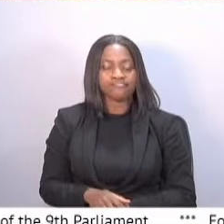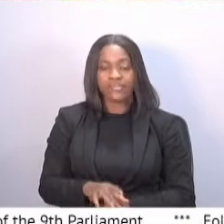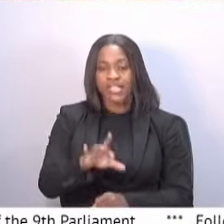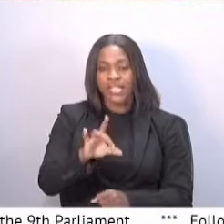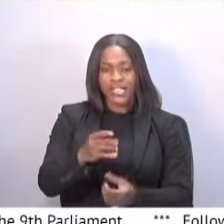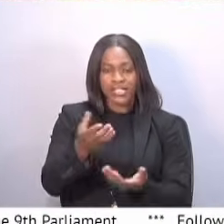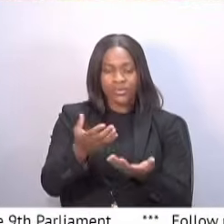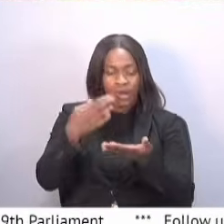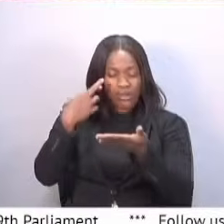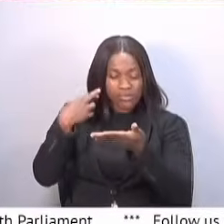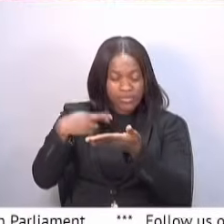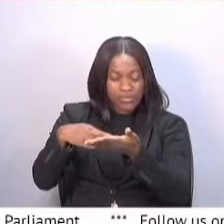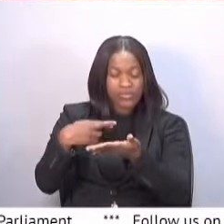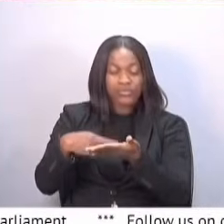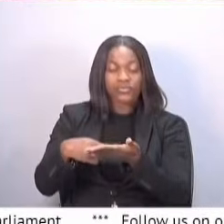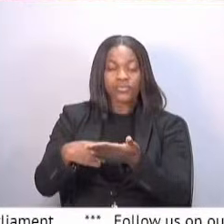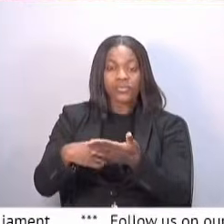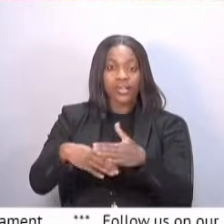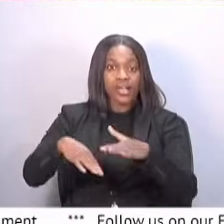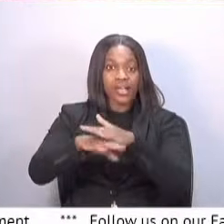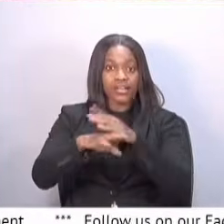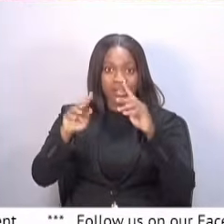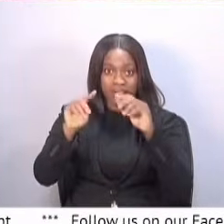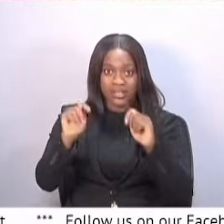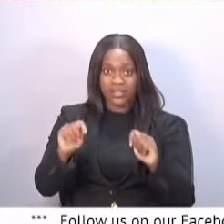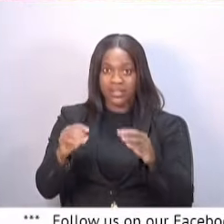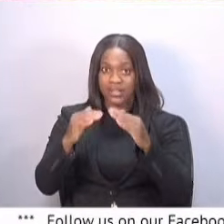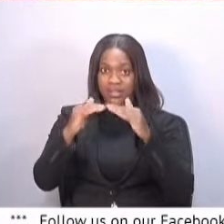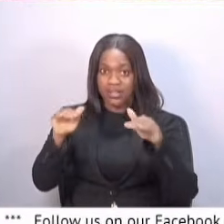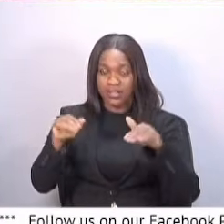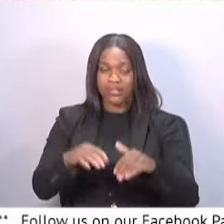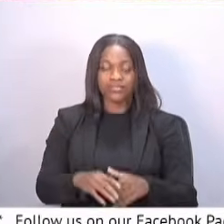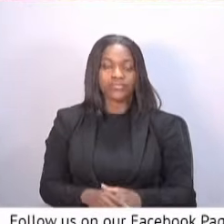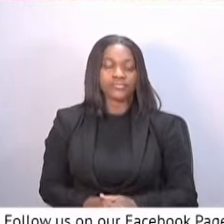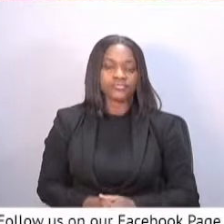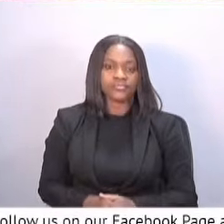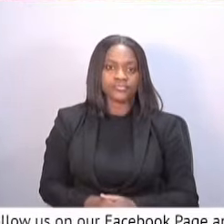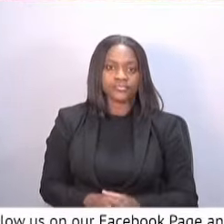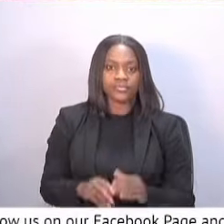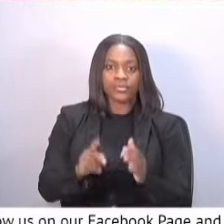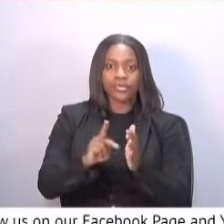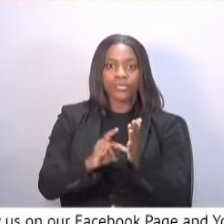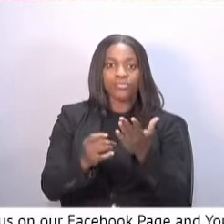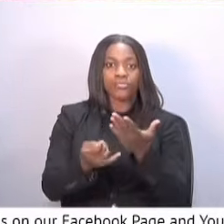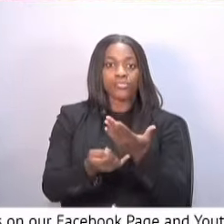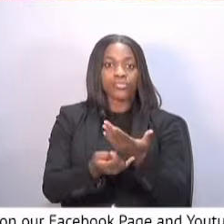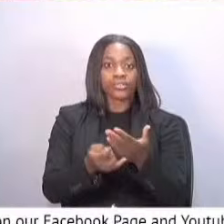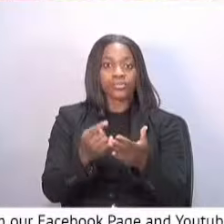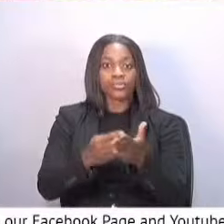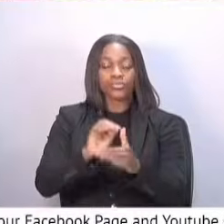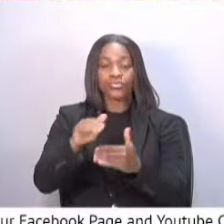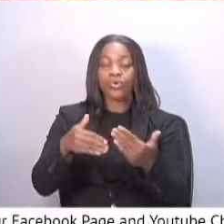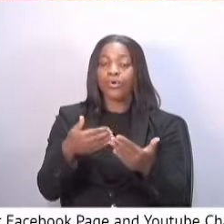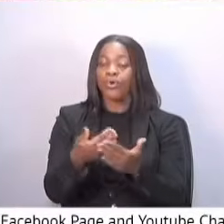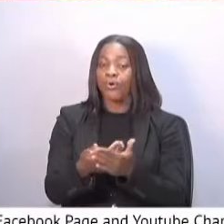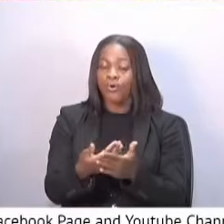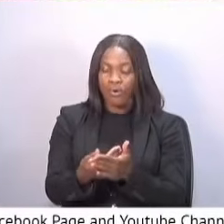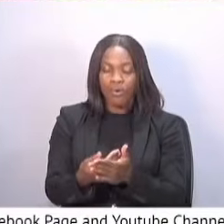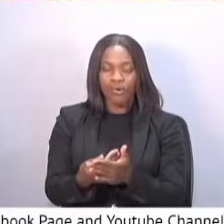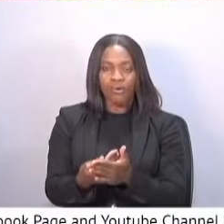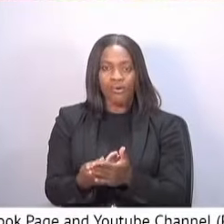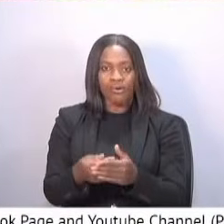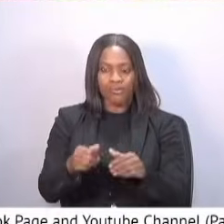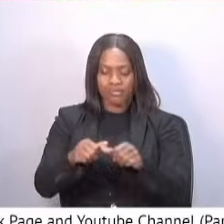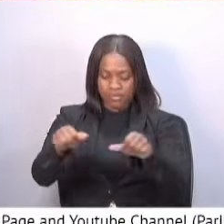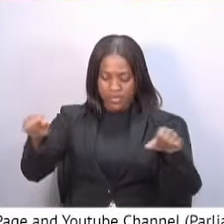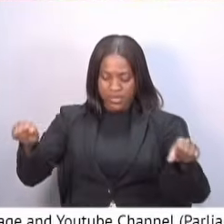reviewed at the technical working level. Projects include all relevant sectors: cook stove, waste